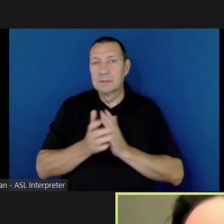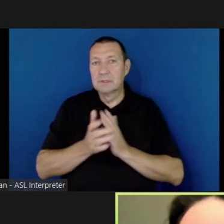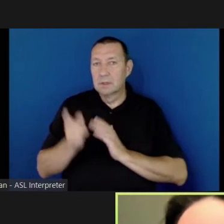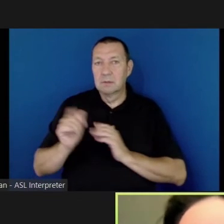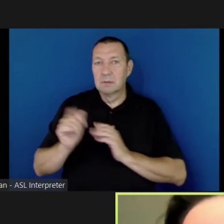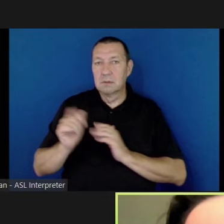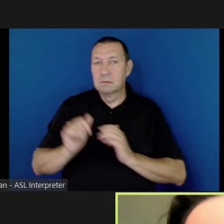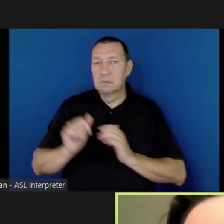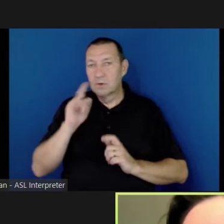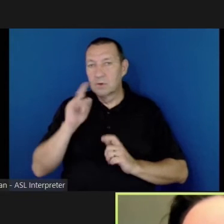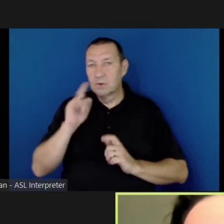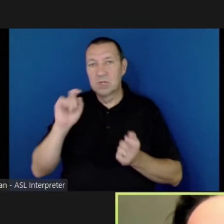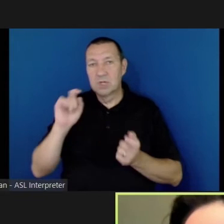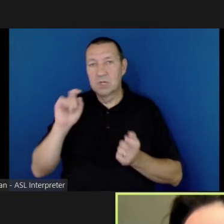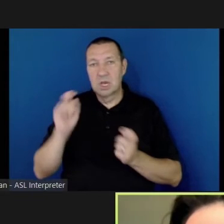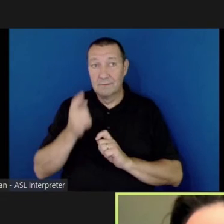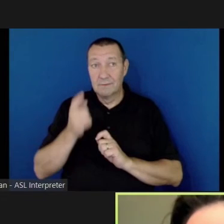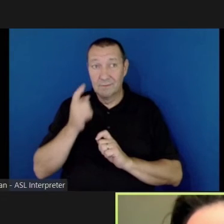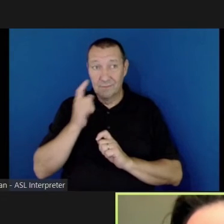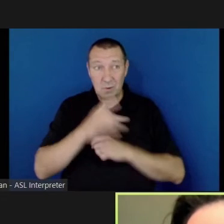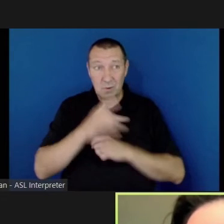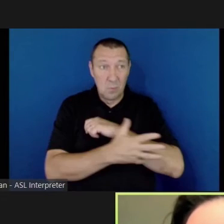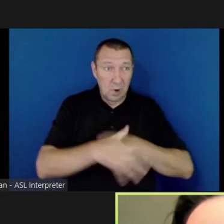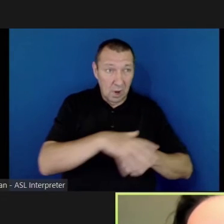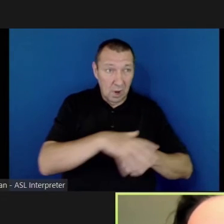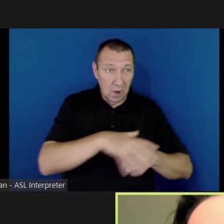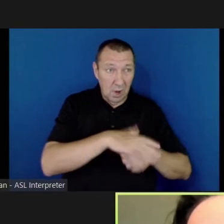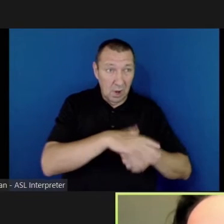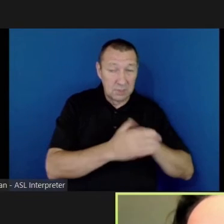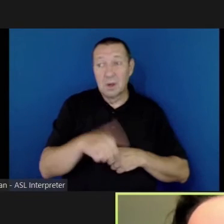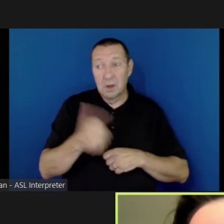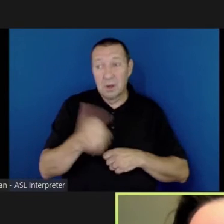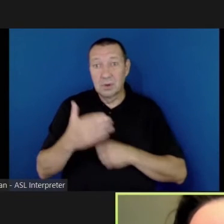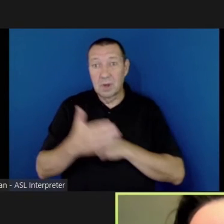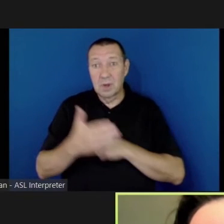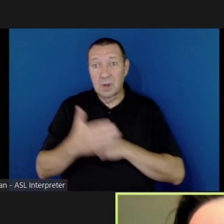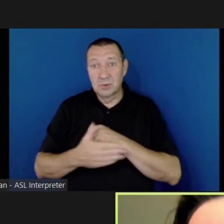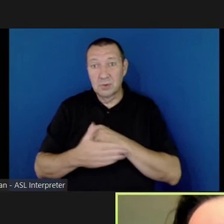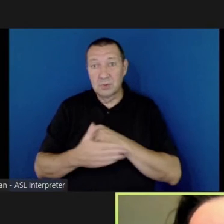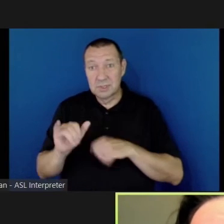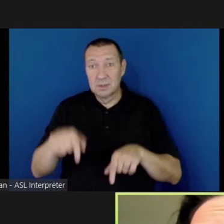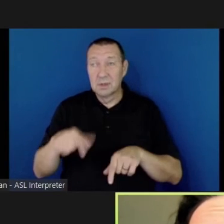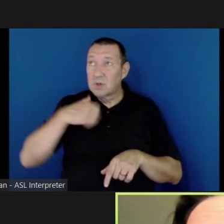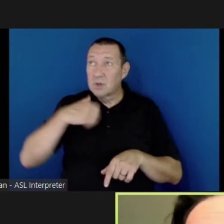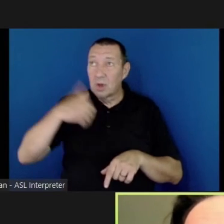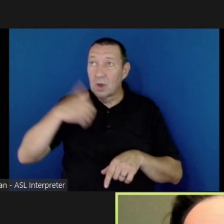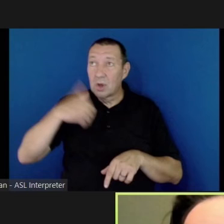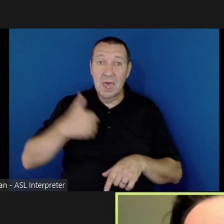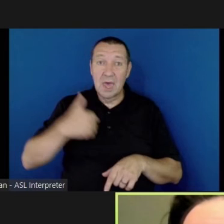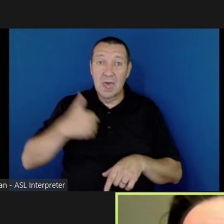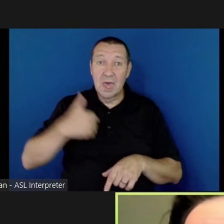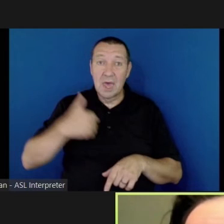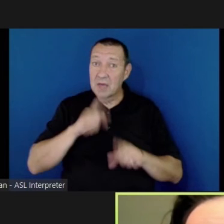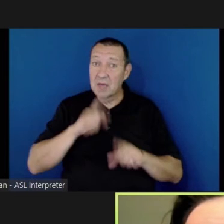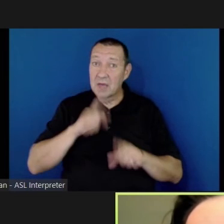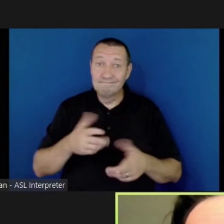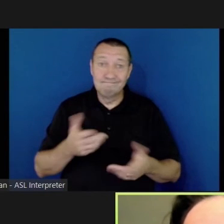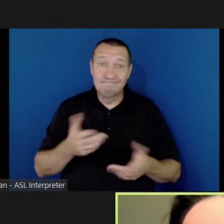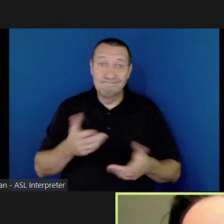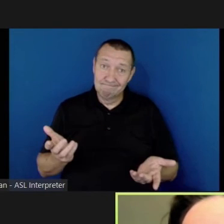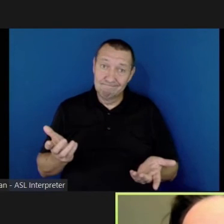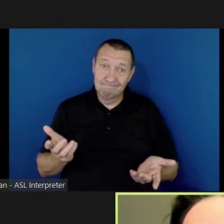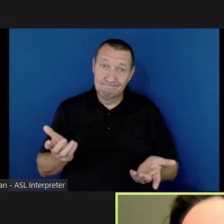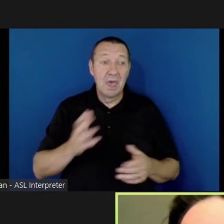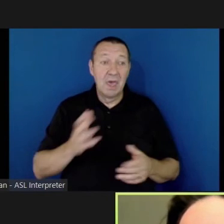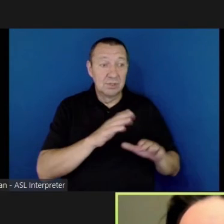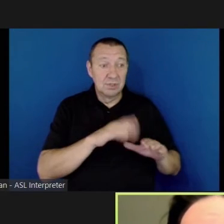not just in developing countries, but in all countries. Grown-ups don't always have the answers, and children like Luana